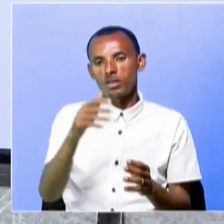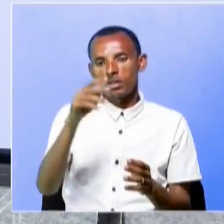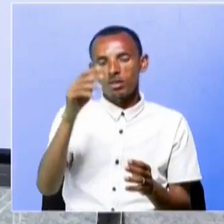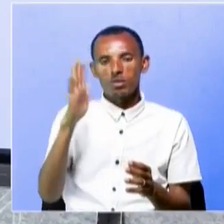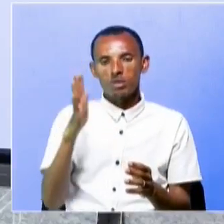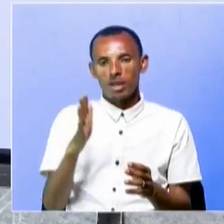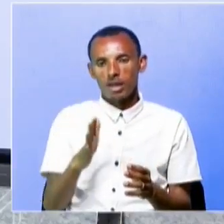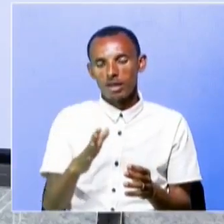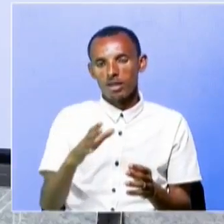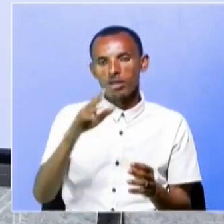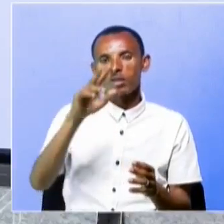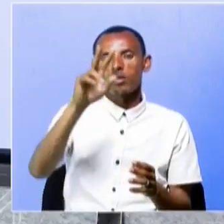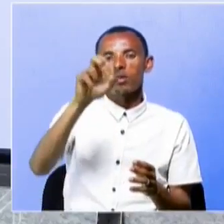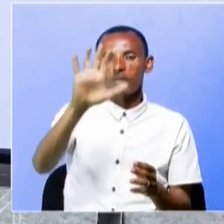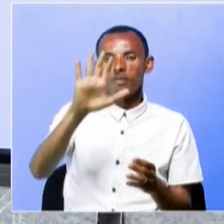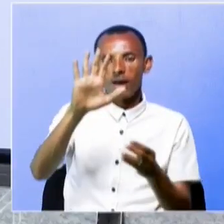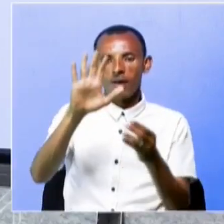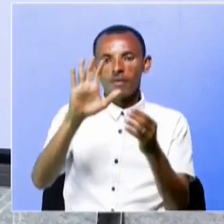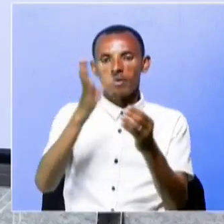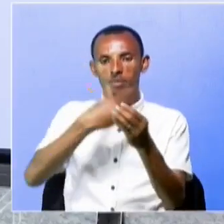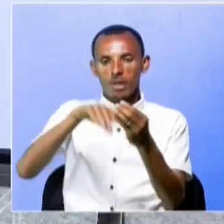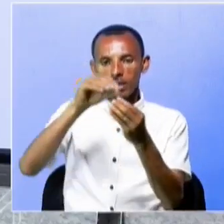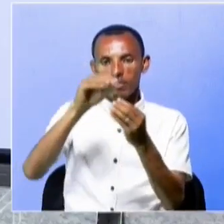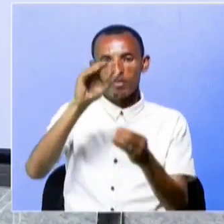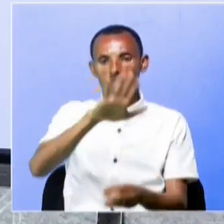25 plus 55 is